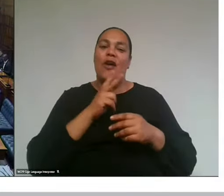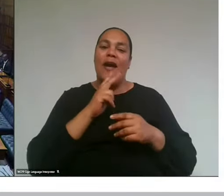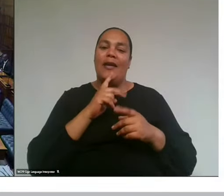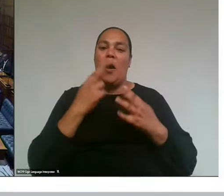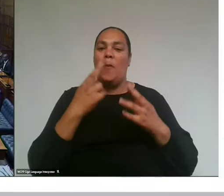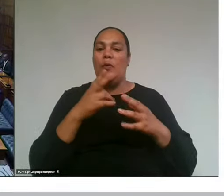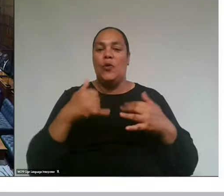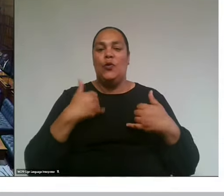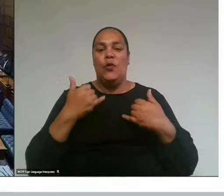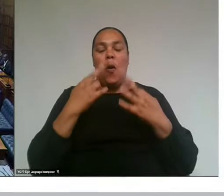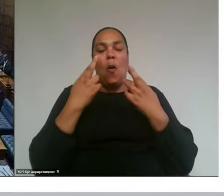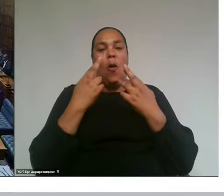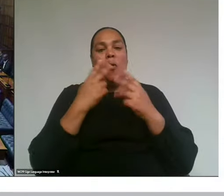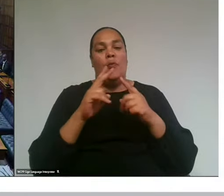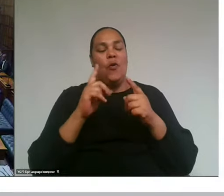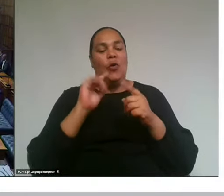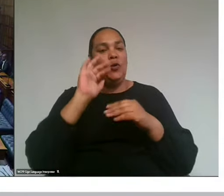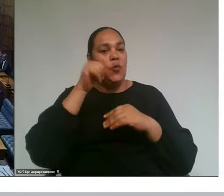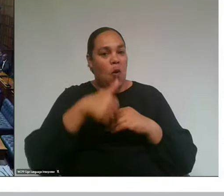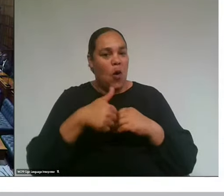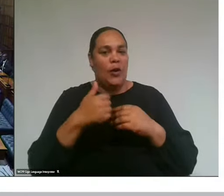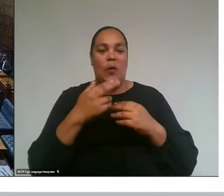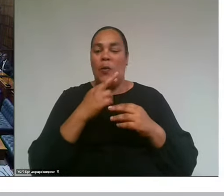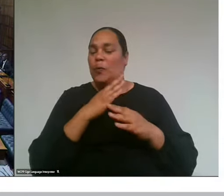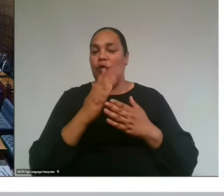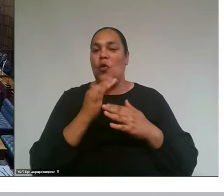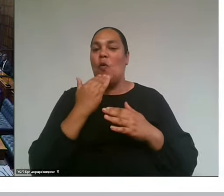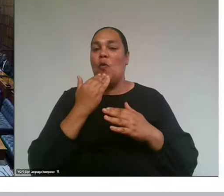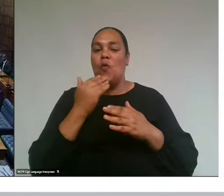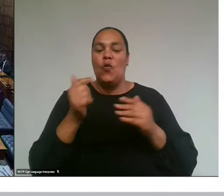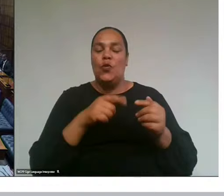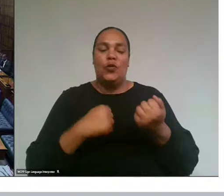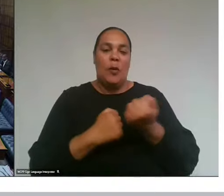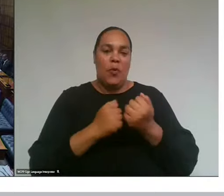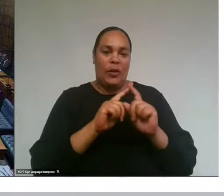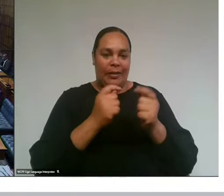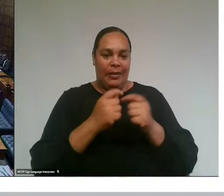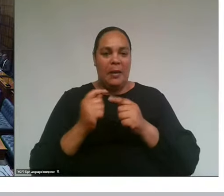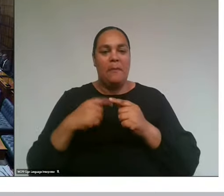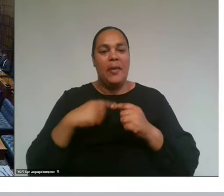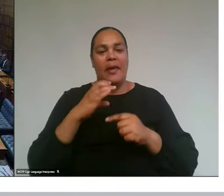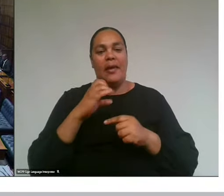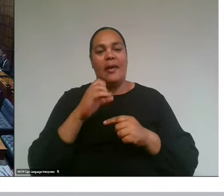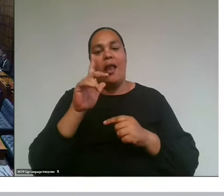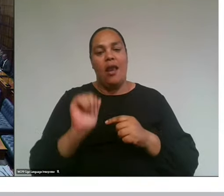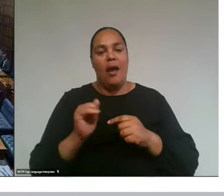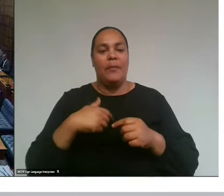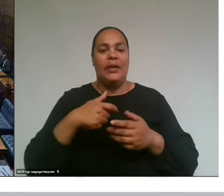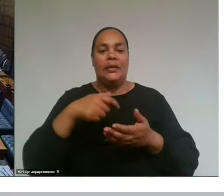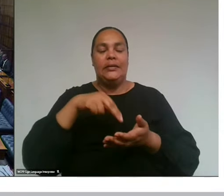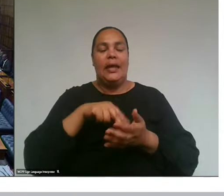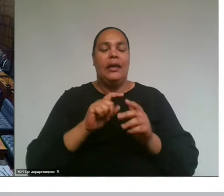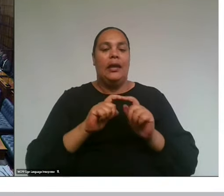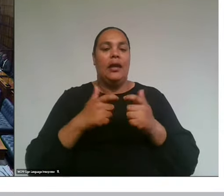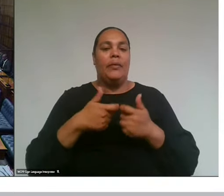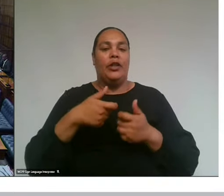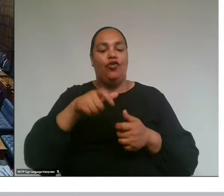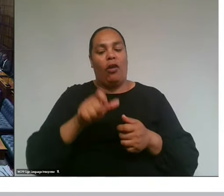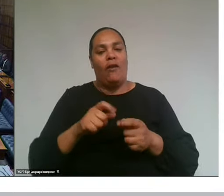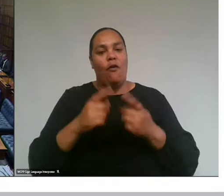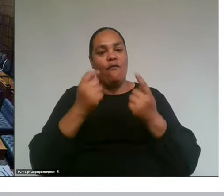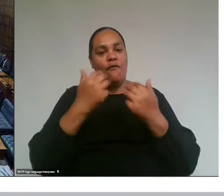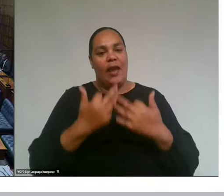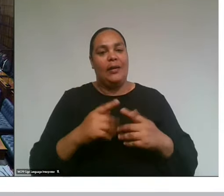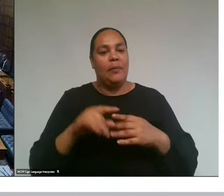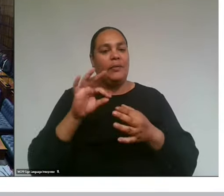um regardless of which team you might support my name is Kayla maray and I'm the standing committee chair for finance and today in